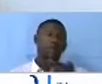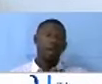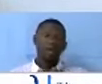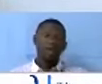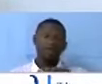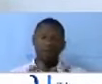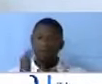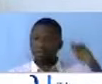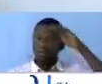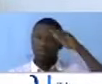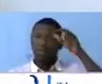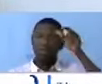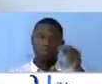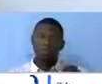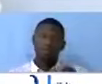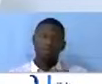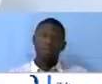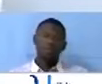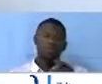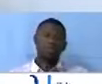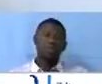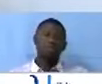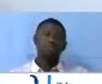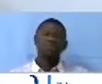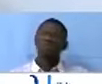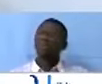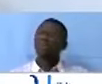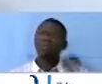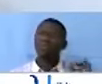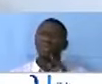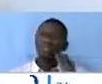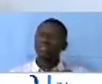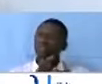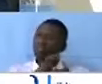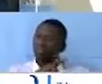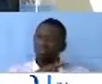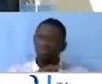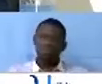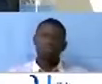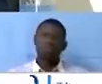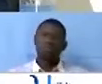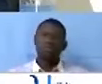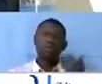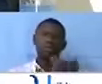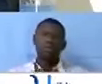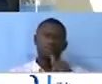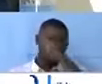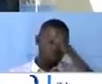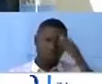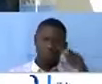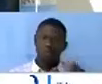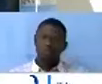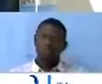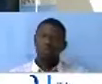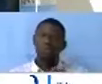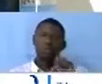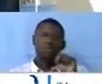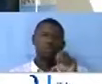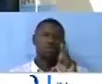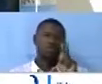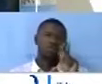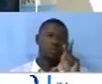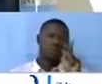junior. But I would have even without his senior. No, no. What rule are you citing? What